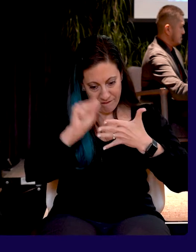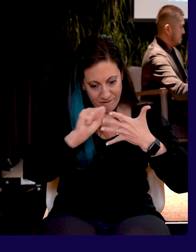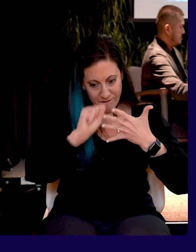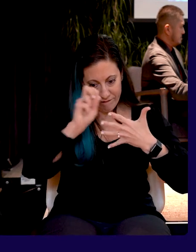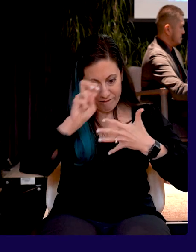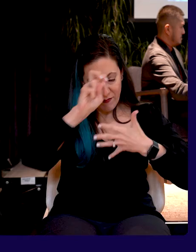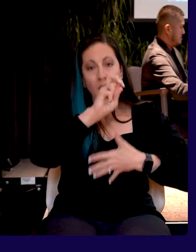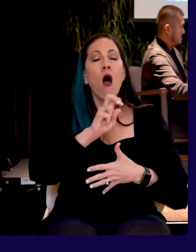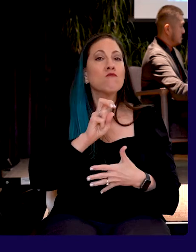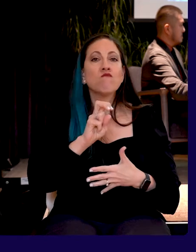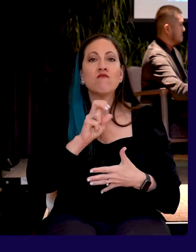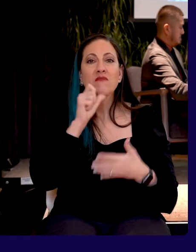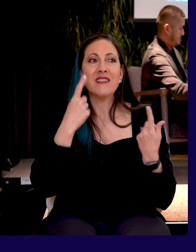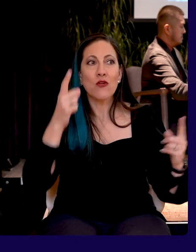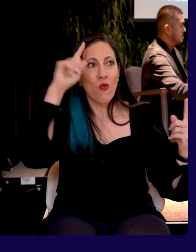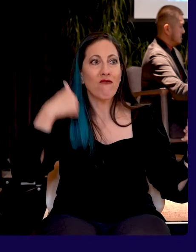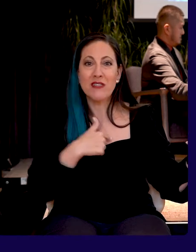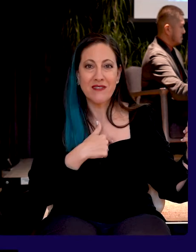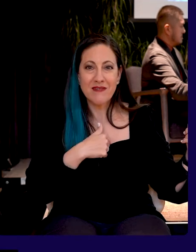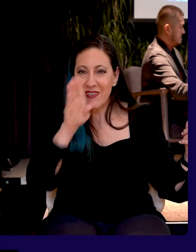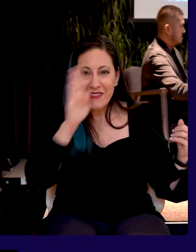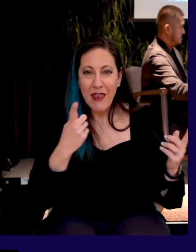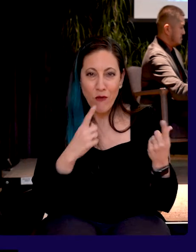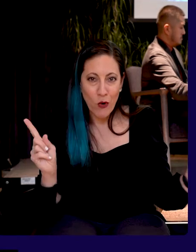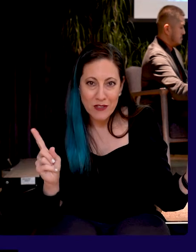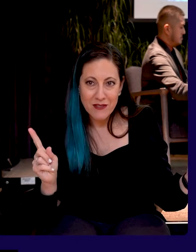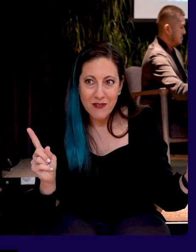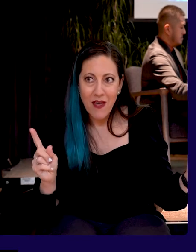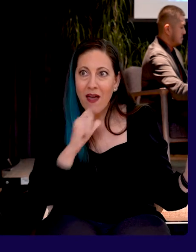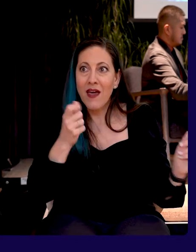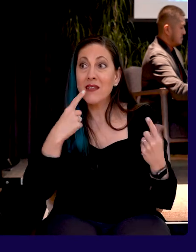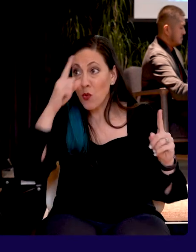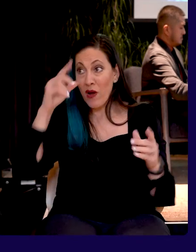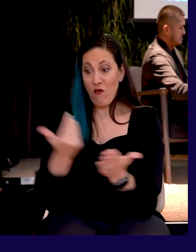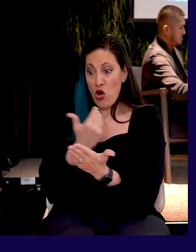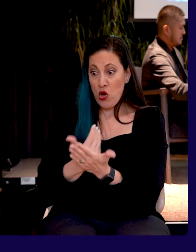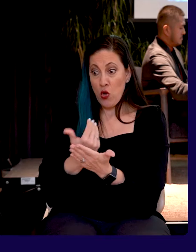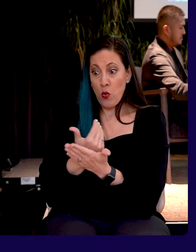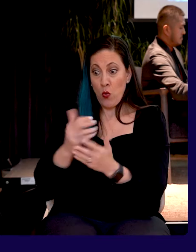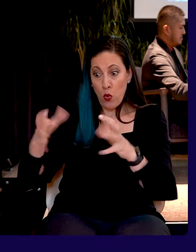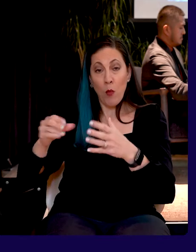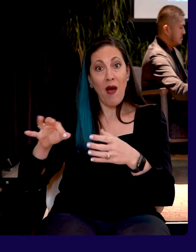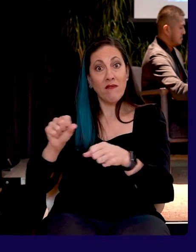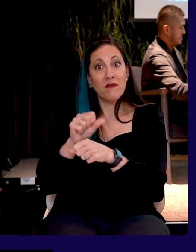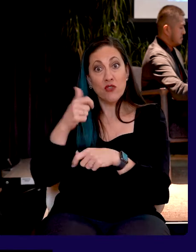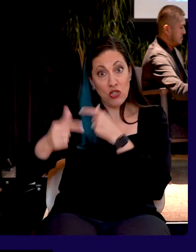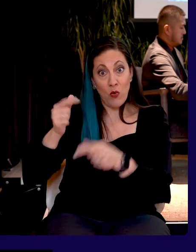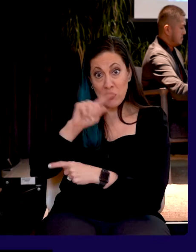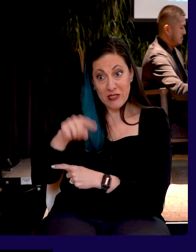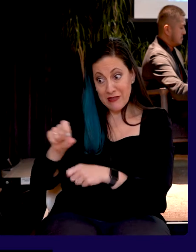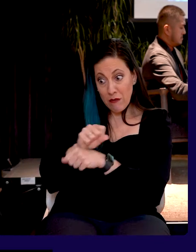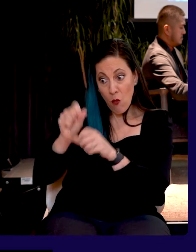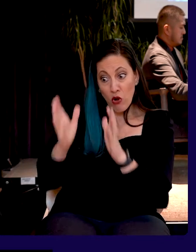like that didn't work for us, right? It never did. And it certainly doesn't work for our new crop of employees who are Gen Z. They're expecting more. So